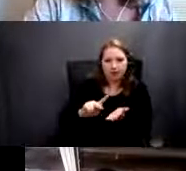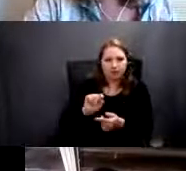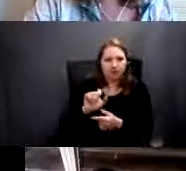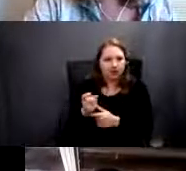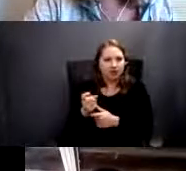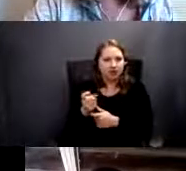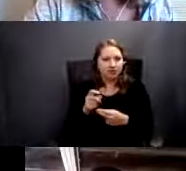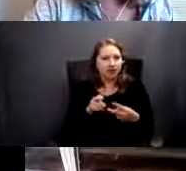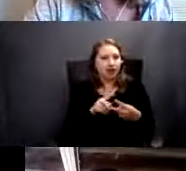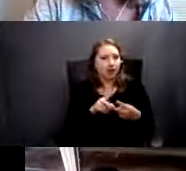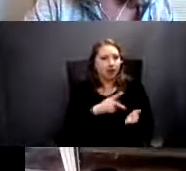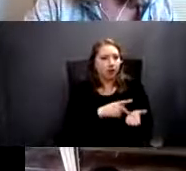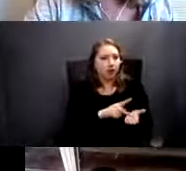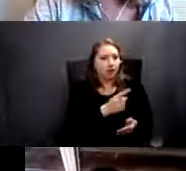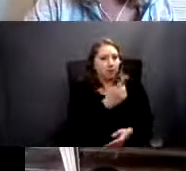or keep that in the savings.